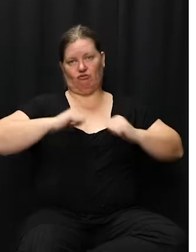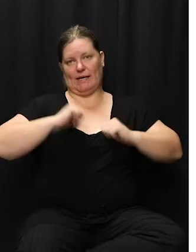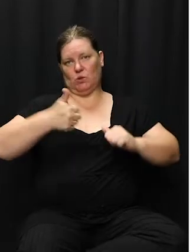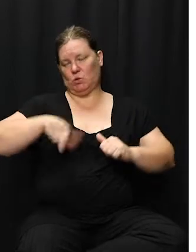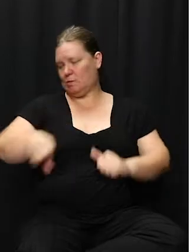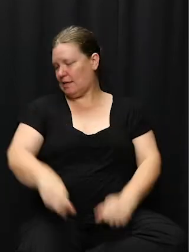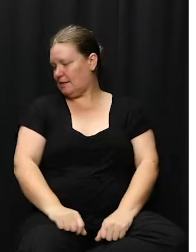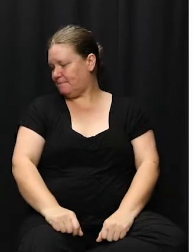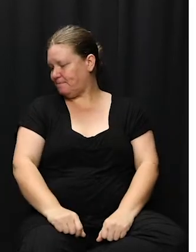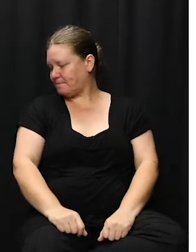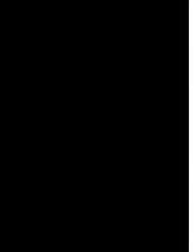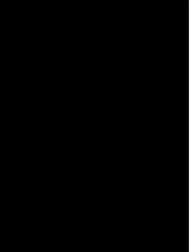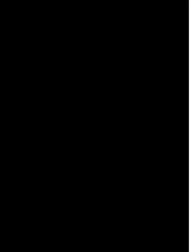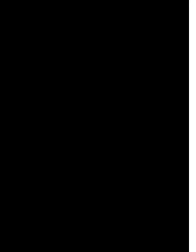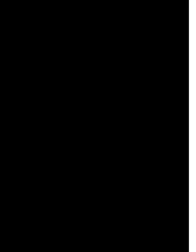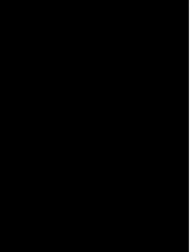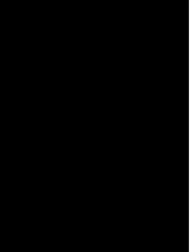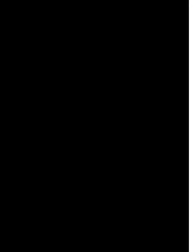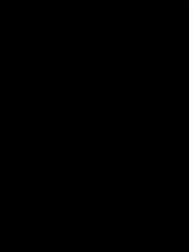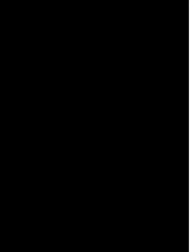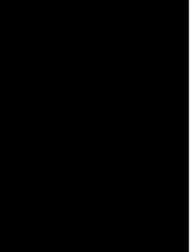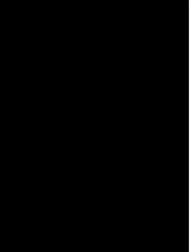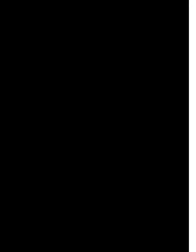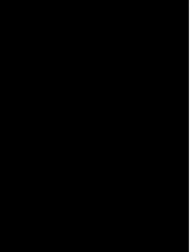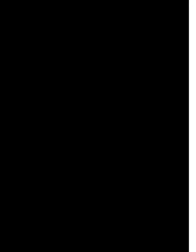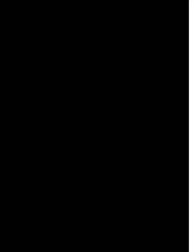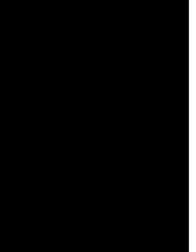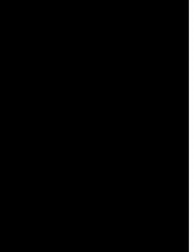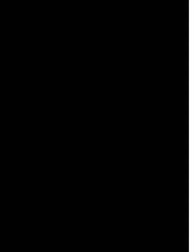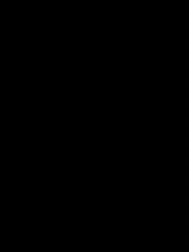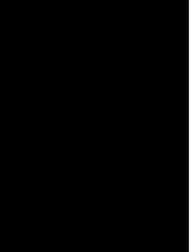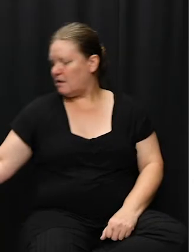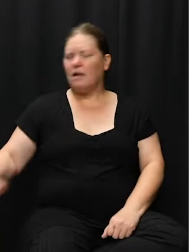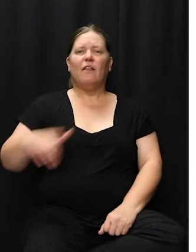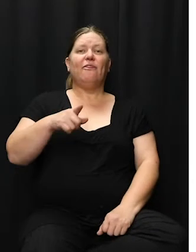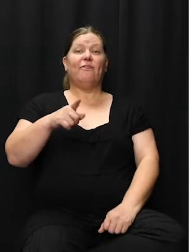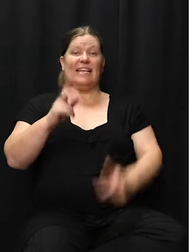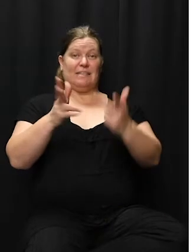I do next? And you need someone very fluent in the language and who's had training.